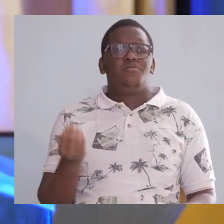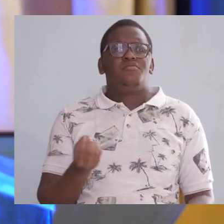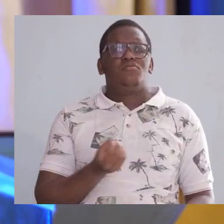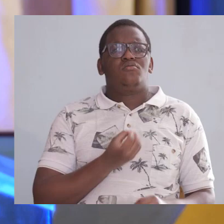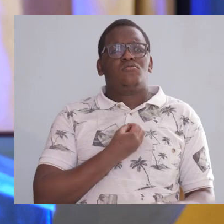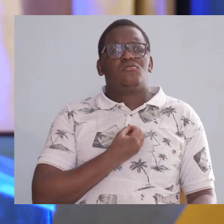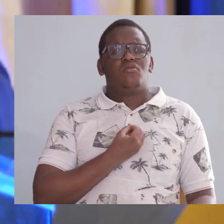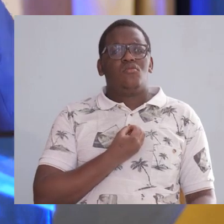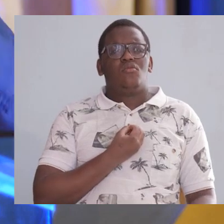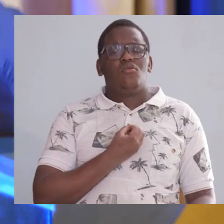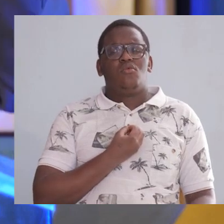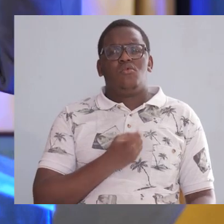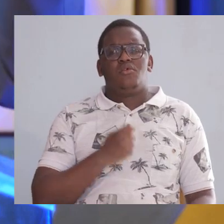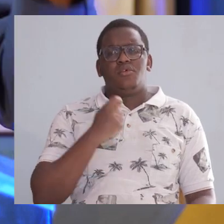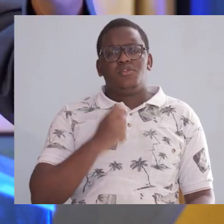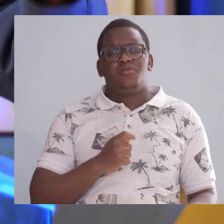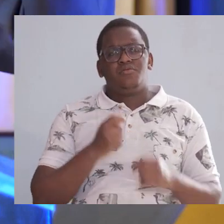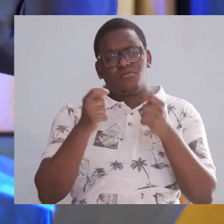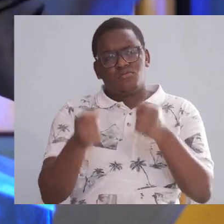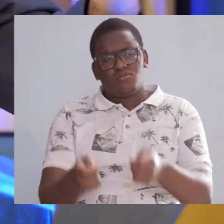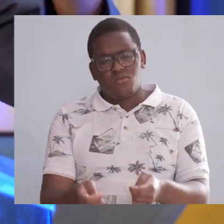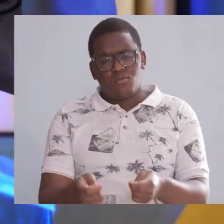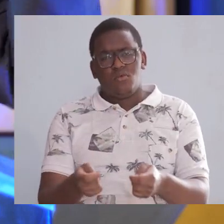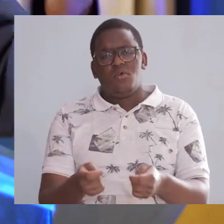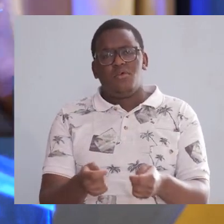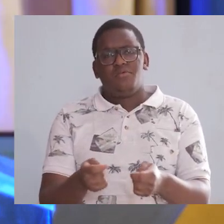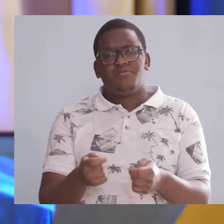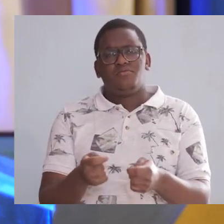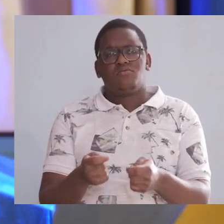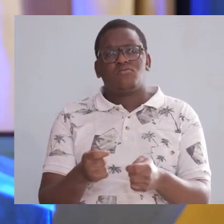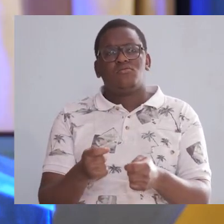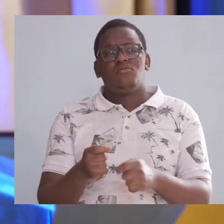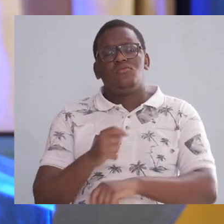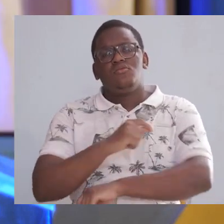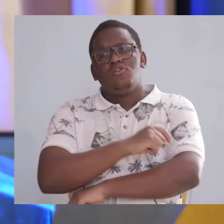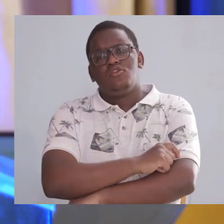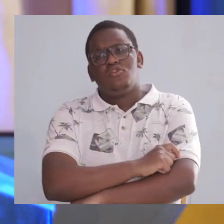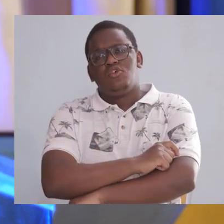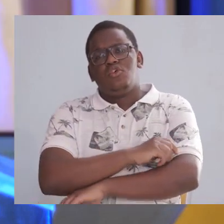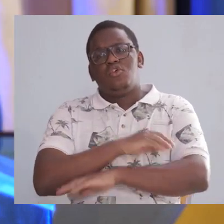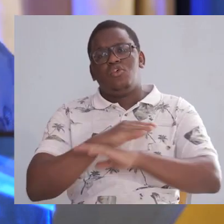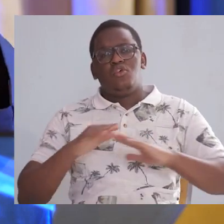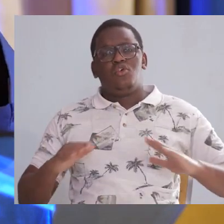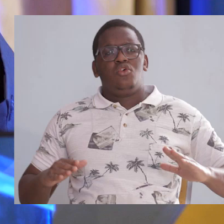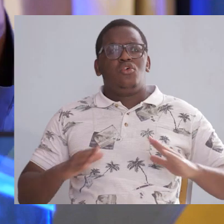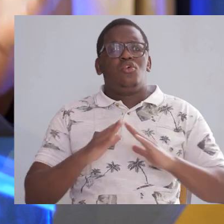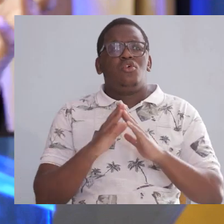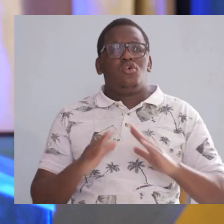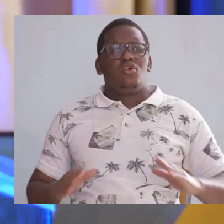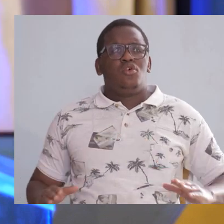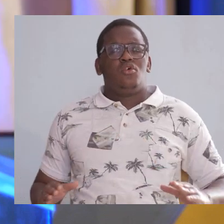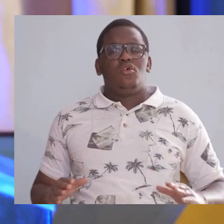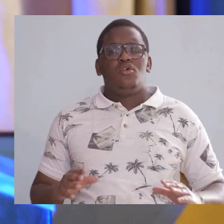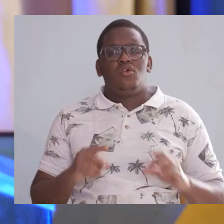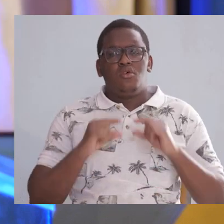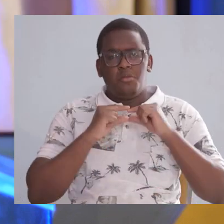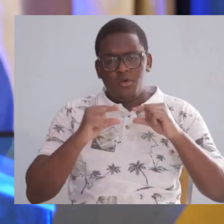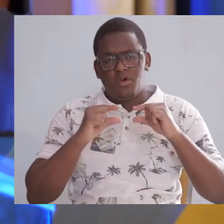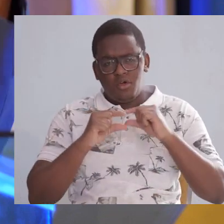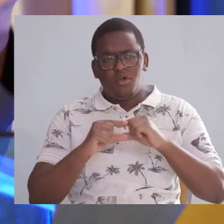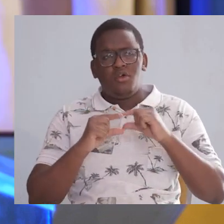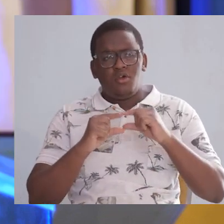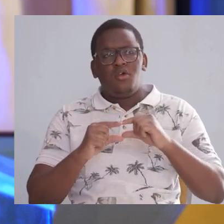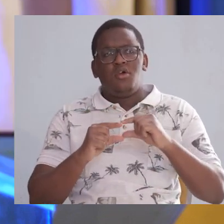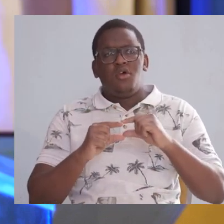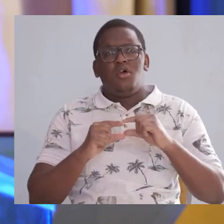theft. Restore what you have stolen to the institution or to the government. You might say, Pastor, how